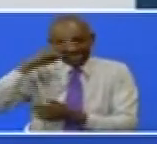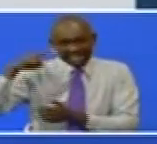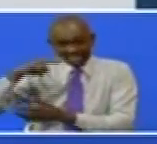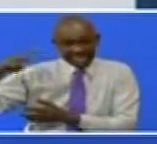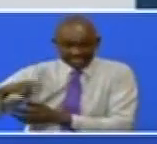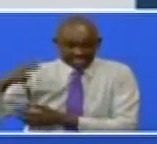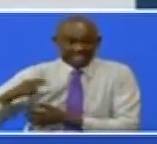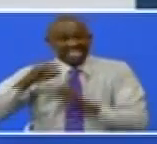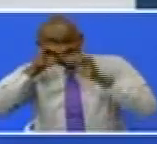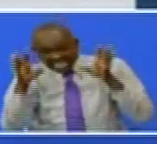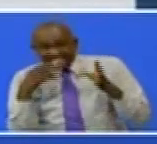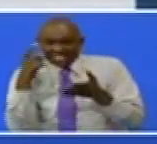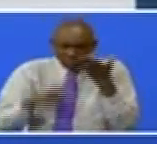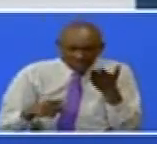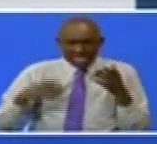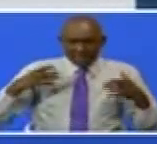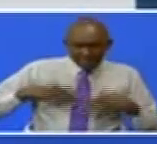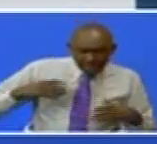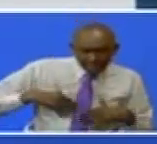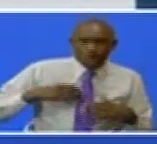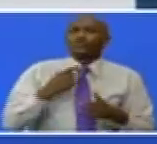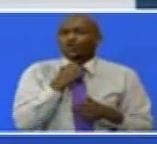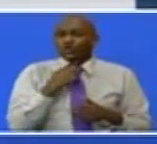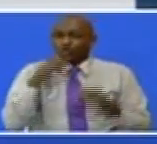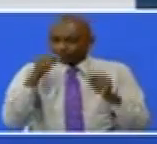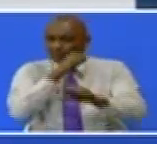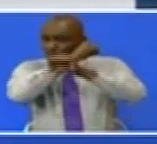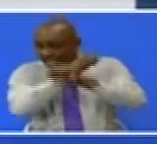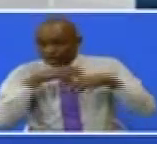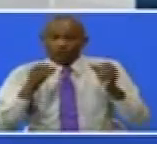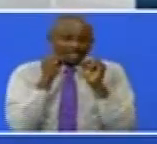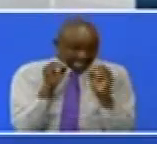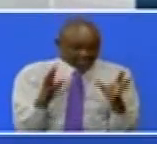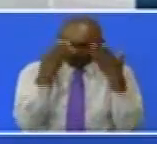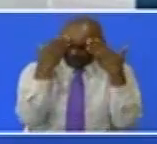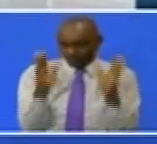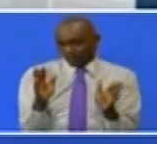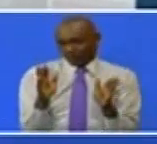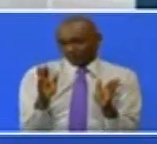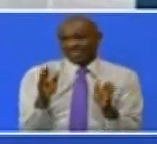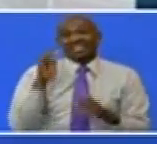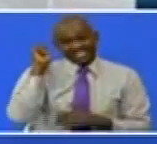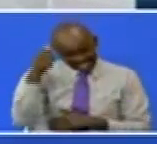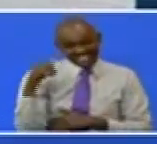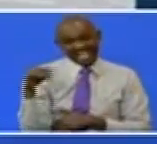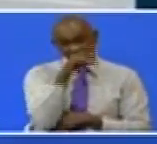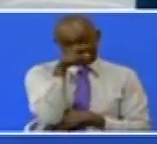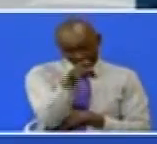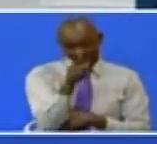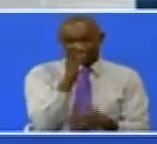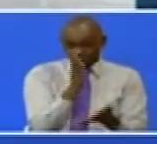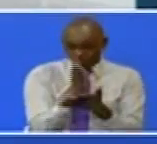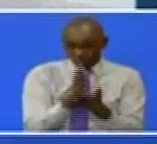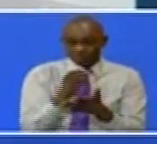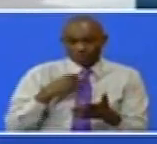remains unclear on whether or not those protected by the unions will be shielded from the changes at KQ. Kenya Airways is actually